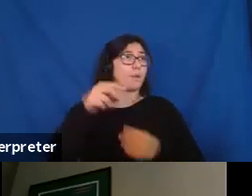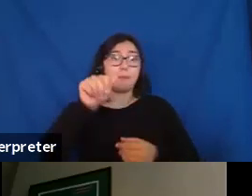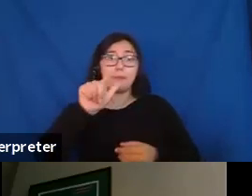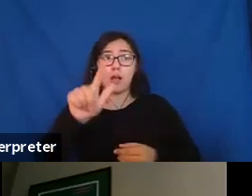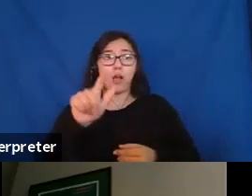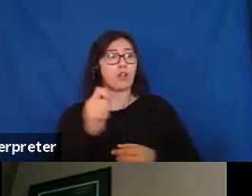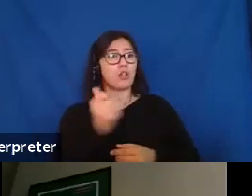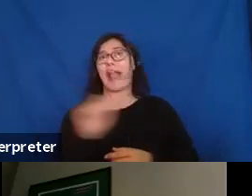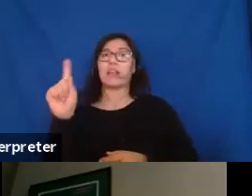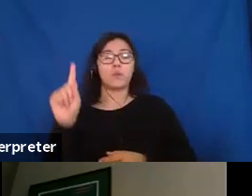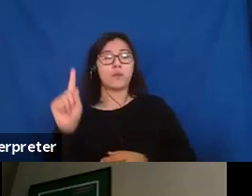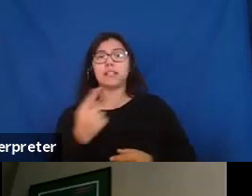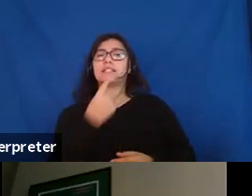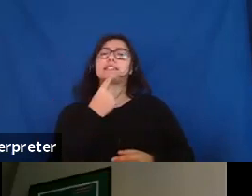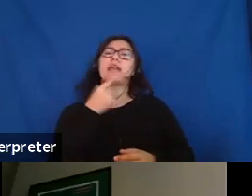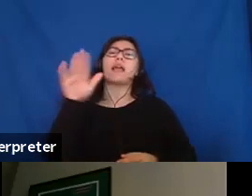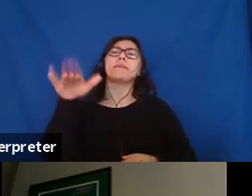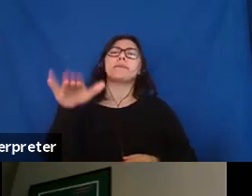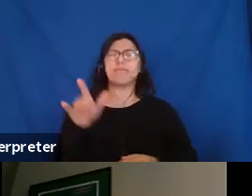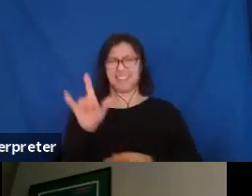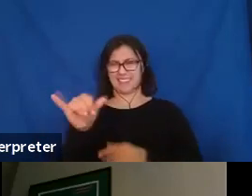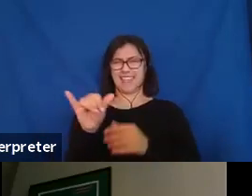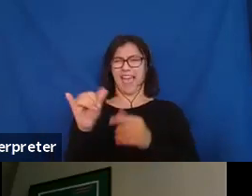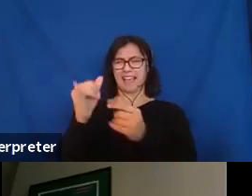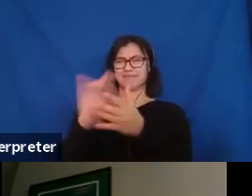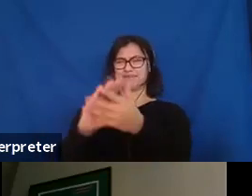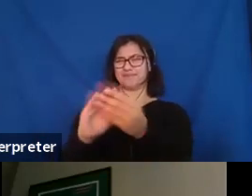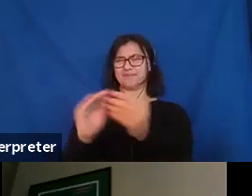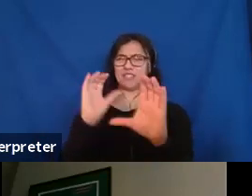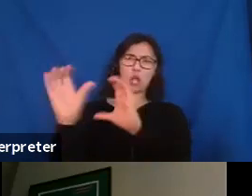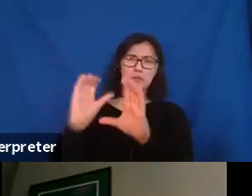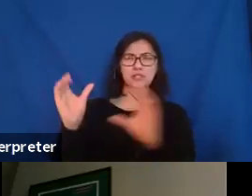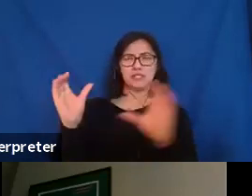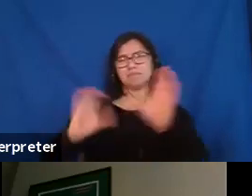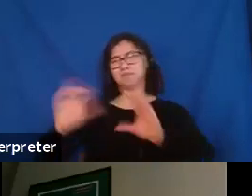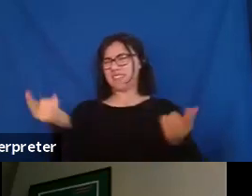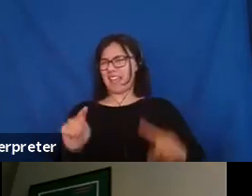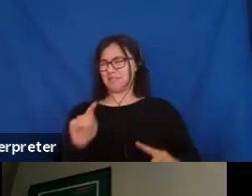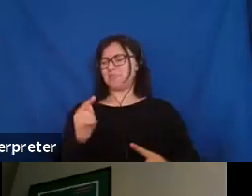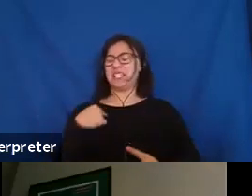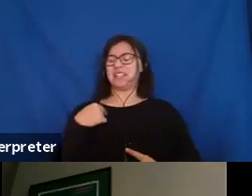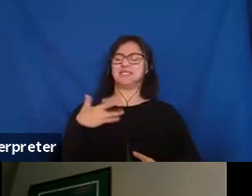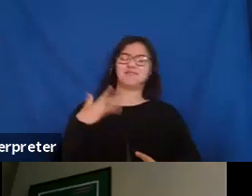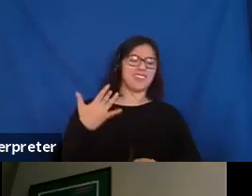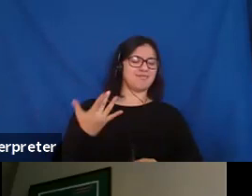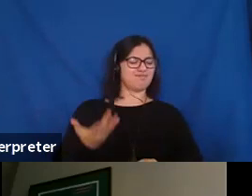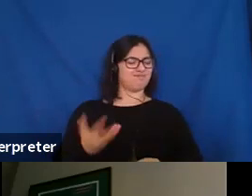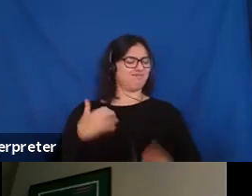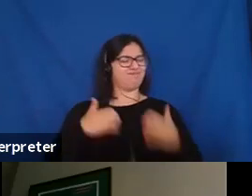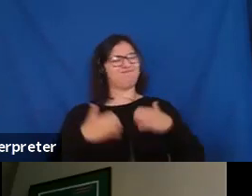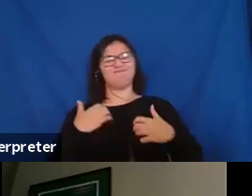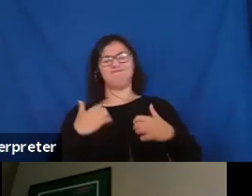say, I want to talk to you about that conversation that we all had together, because there's something that's sitting with me that, you know, I'm curious about, or that feels